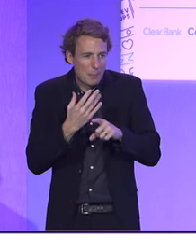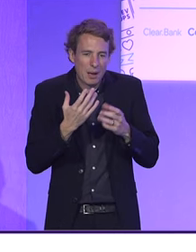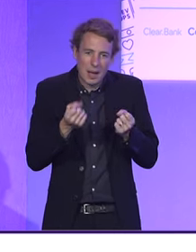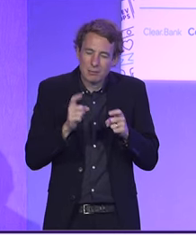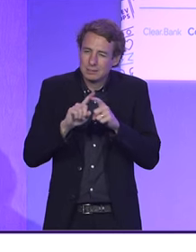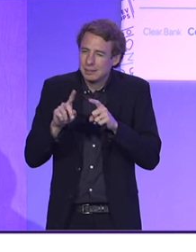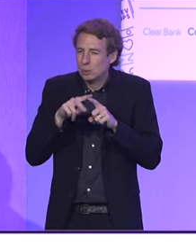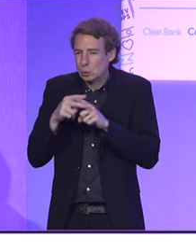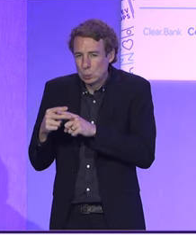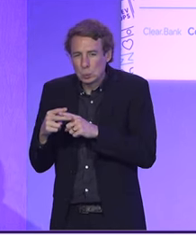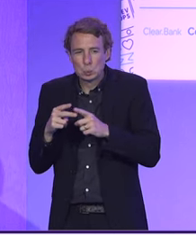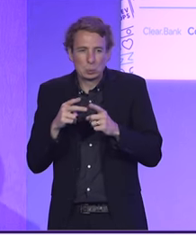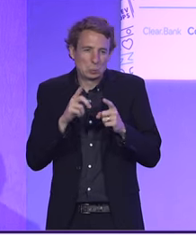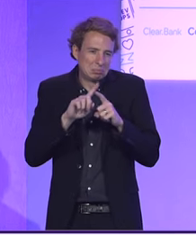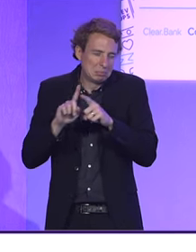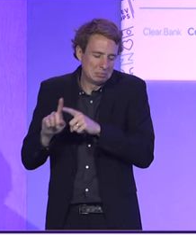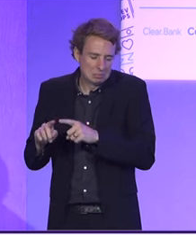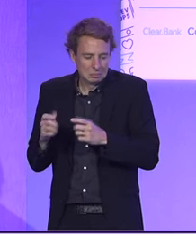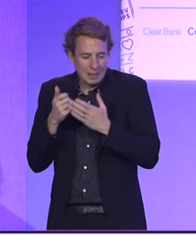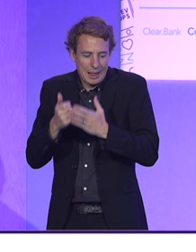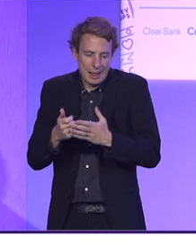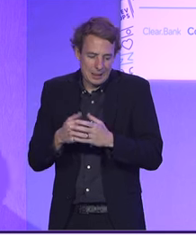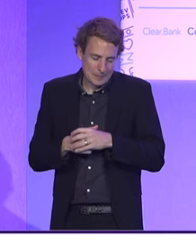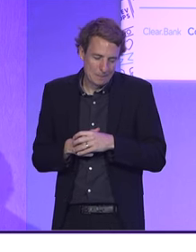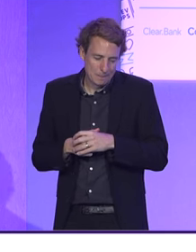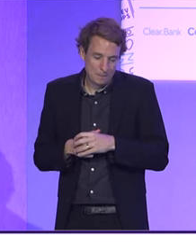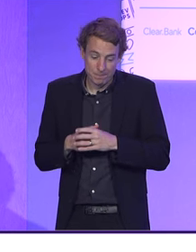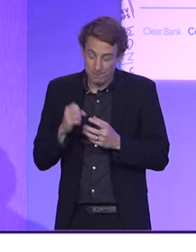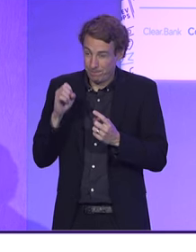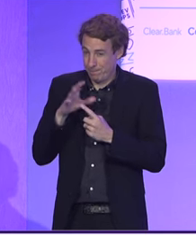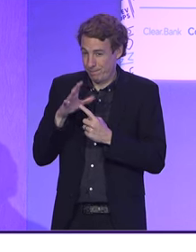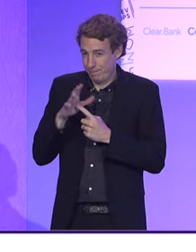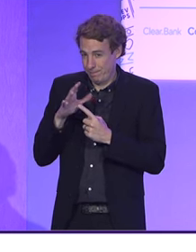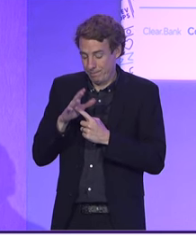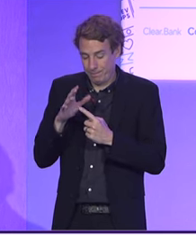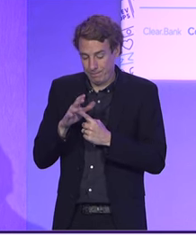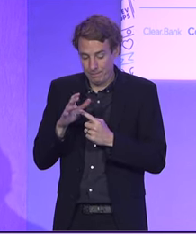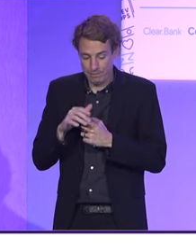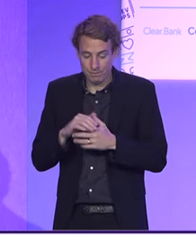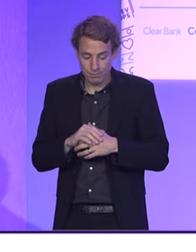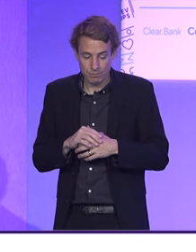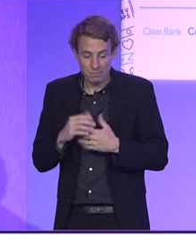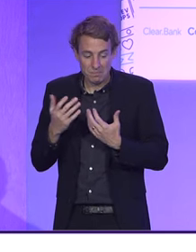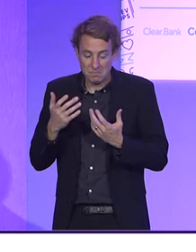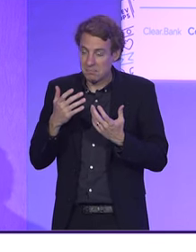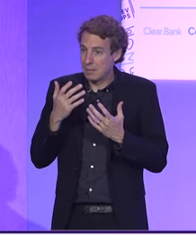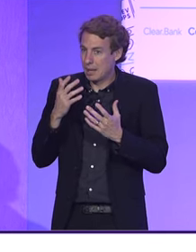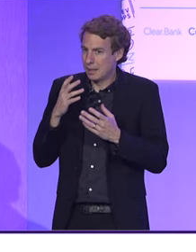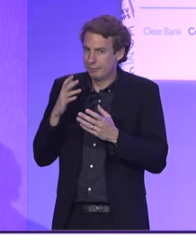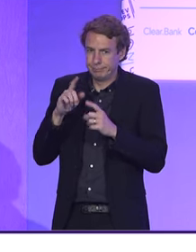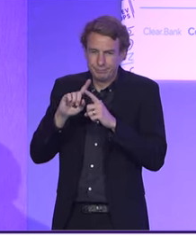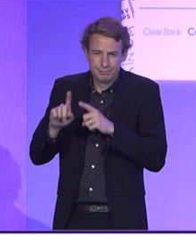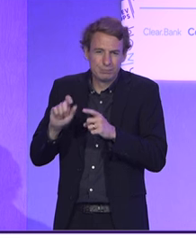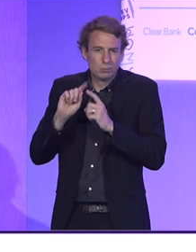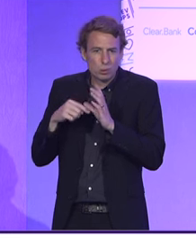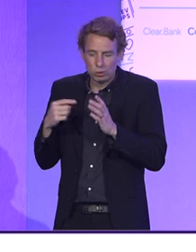tools that basically can help us to automate, okay? And this is very important. I have seen, I have been in many, many projects